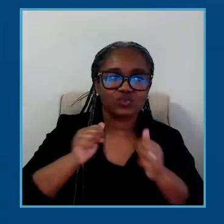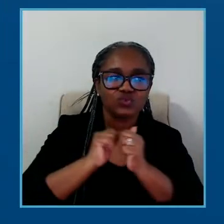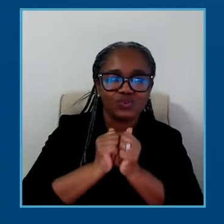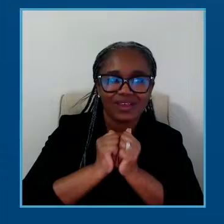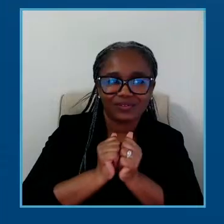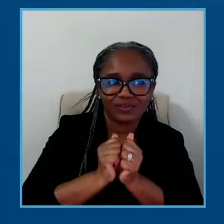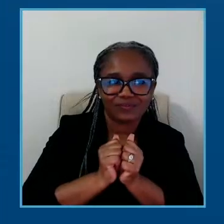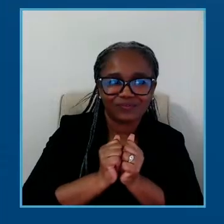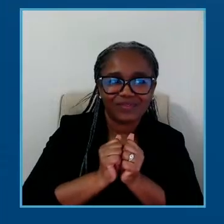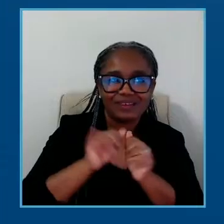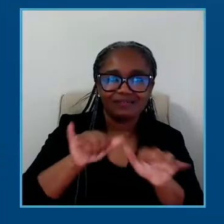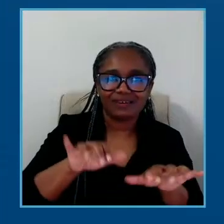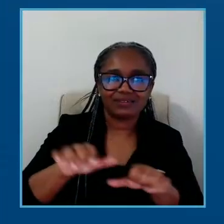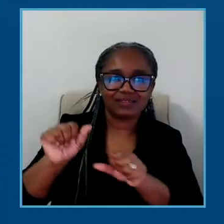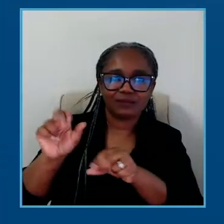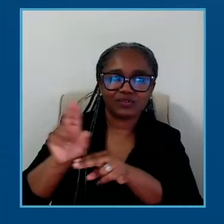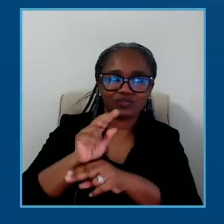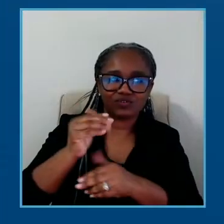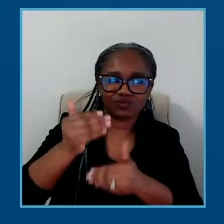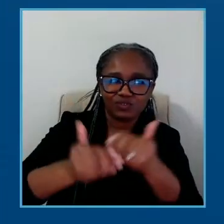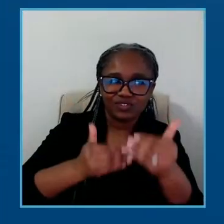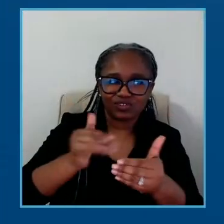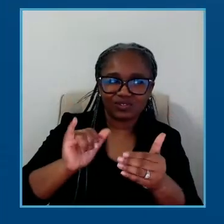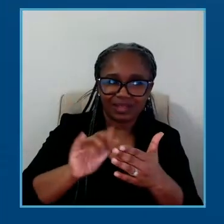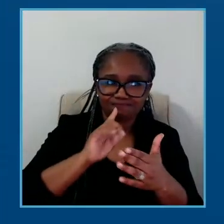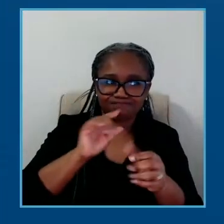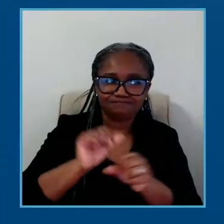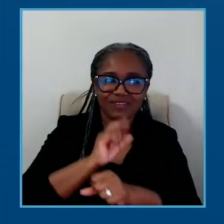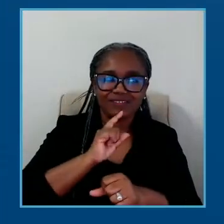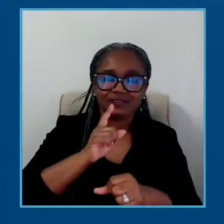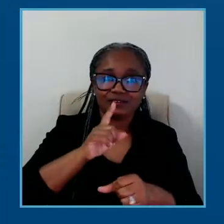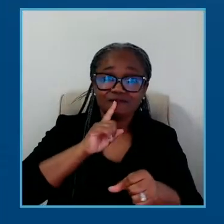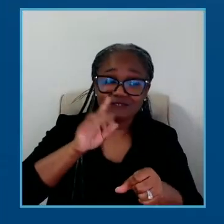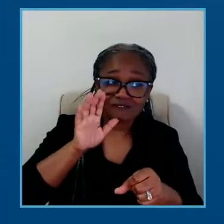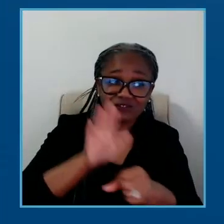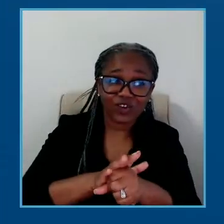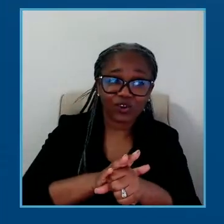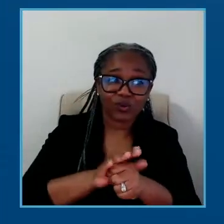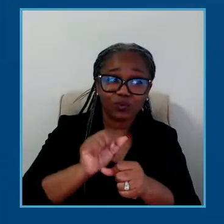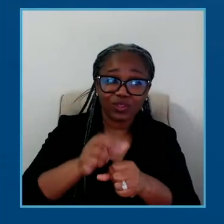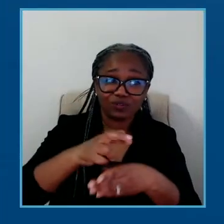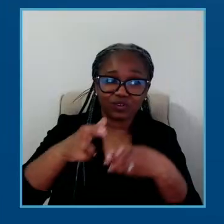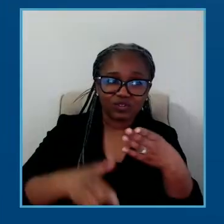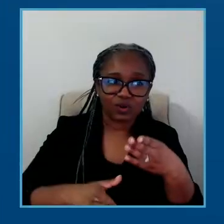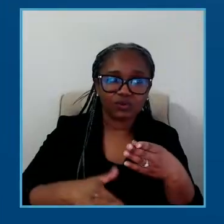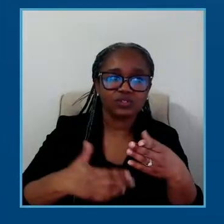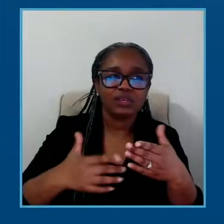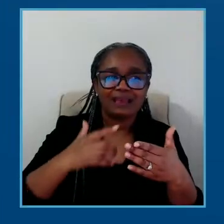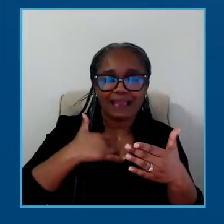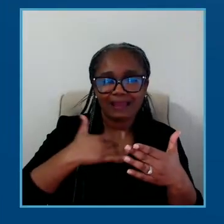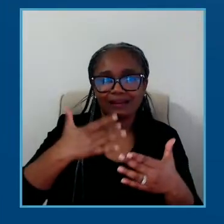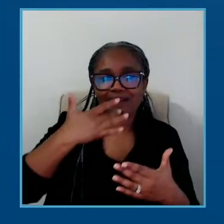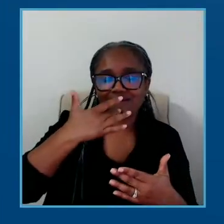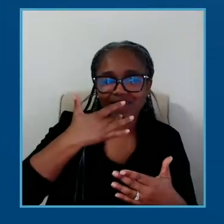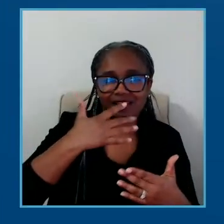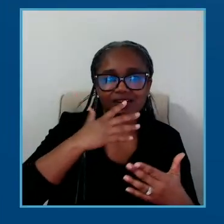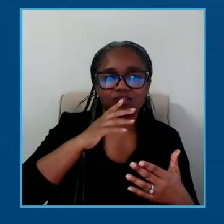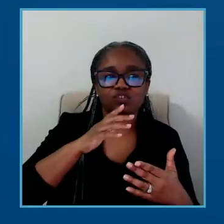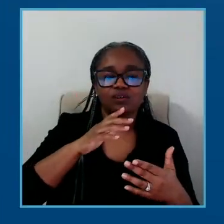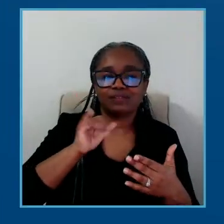DNC charter, namely Article 1, Section 4, the DNC shall